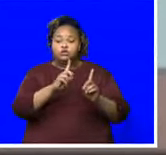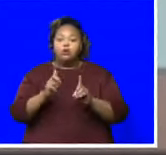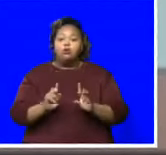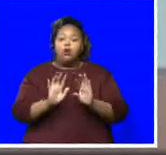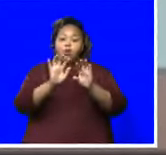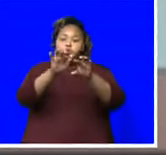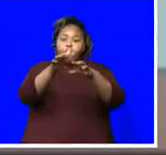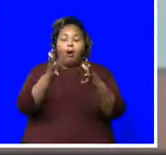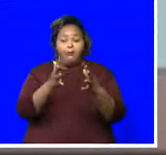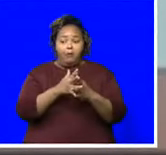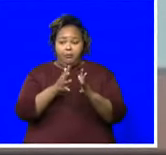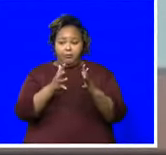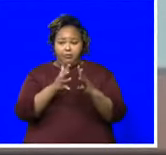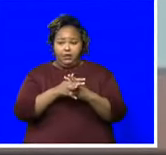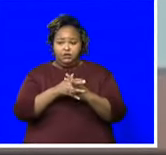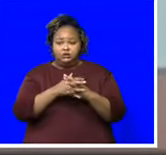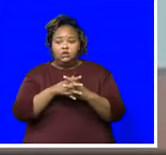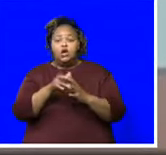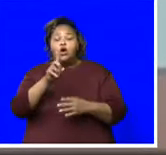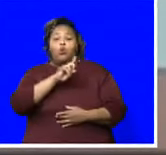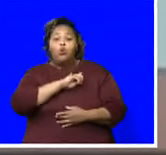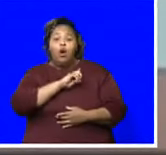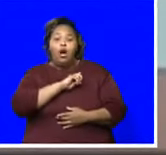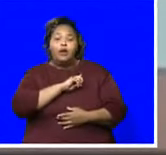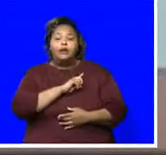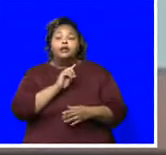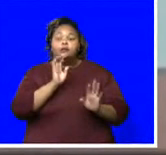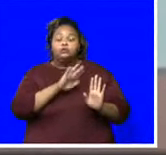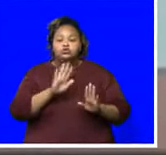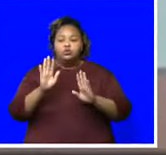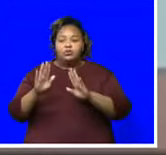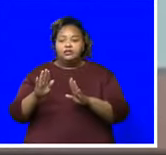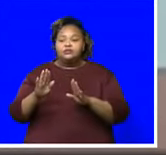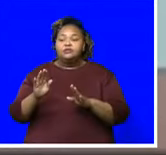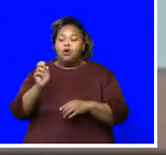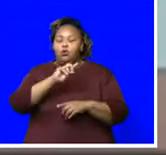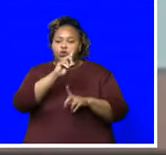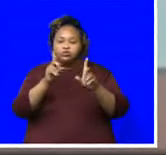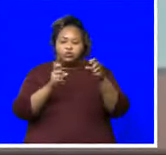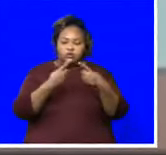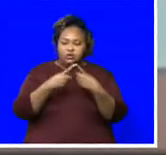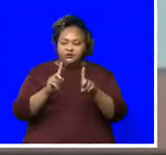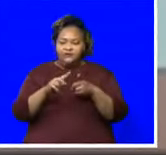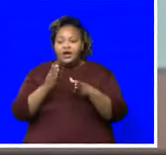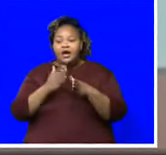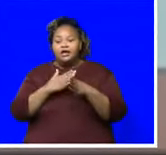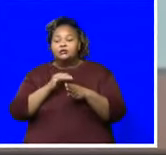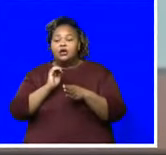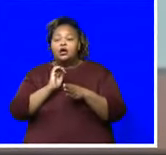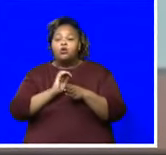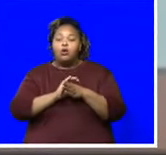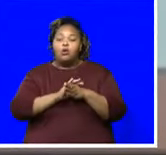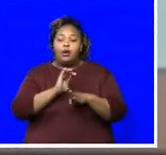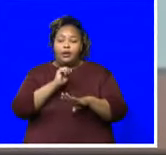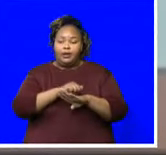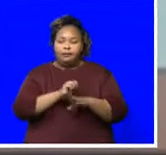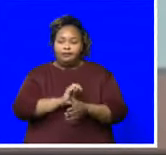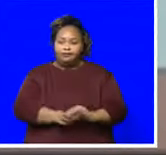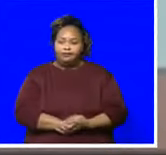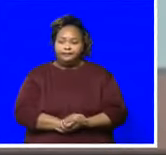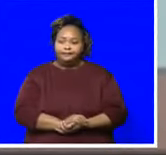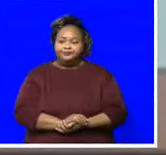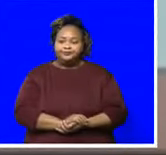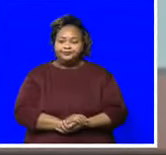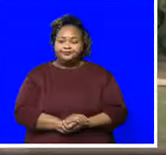imibuto lehlukahlukene yelulwimi lesiSwati. Umhlolo wesiSwati esifundzeni saselibonjeni Jabulani Pato uchaza kabanti